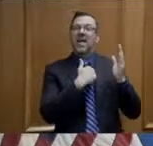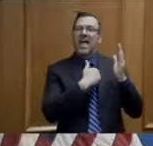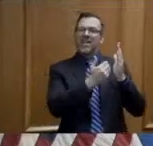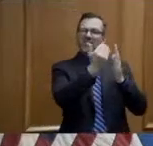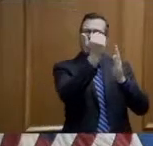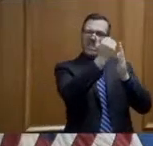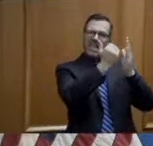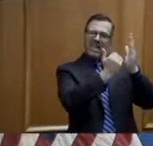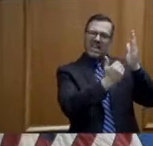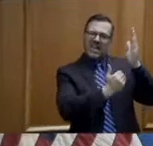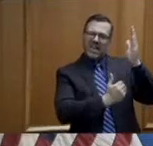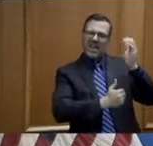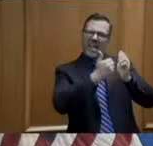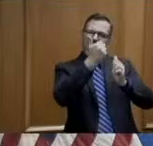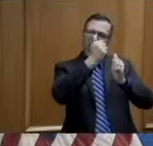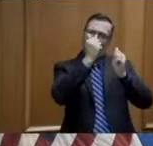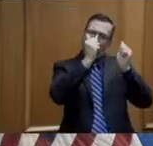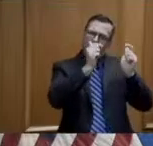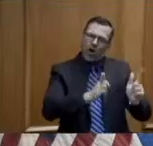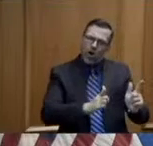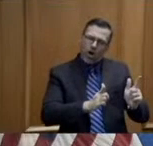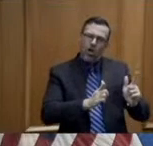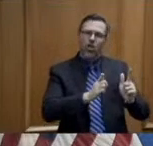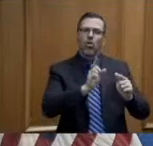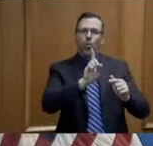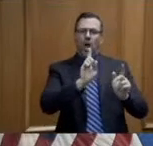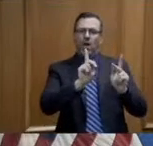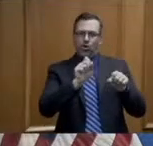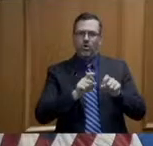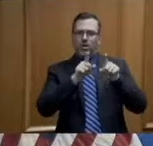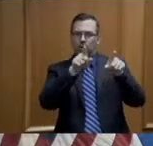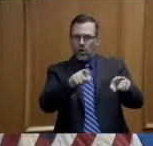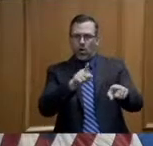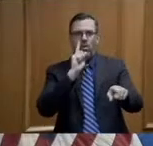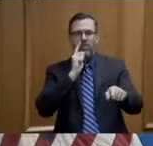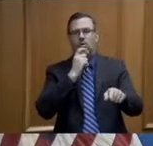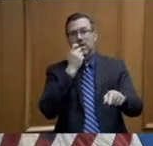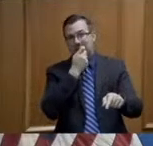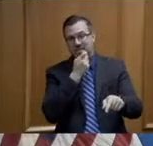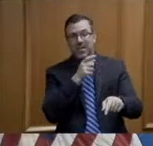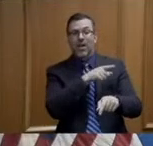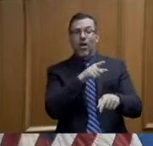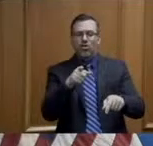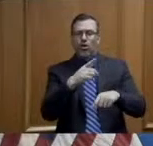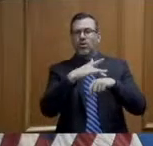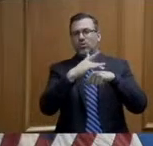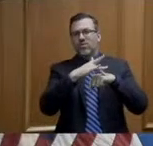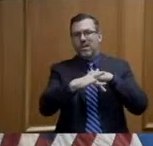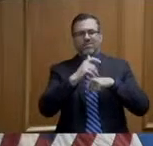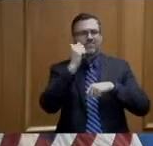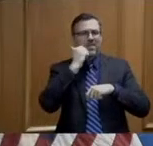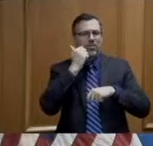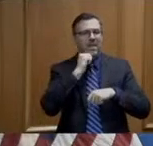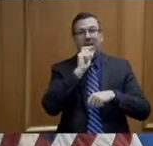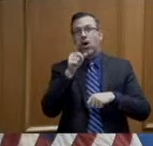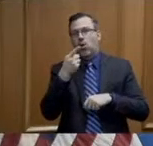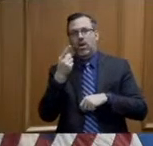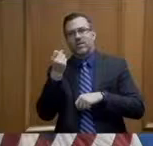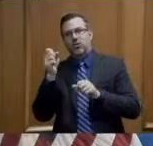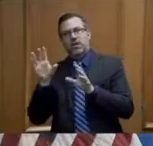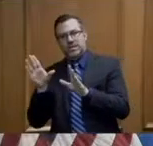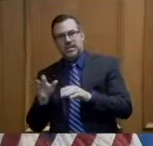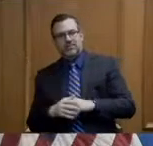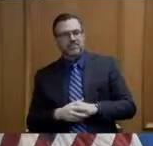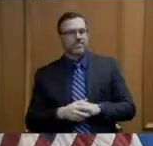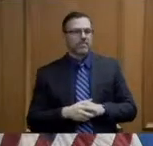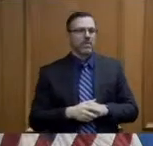sites. We've actually had that up for 3 or 4 weeks now, and so those are available all of the time, not just on the weekend. And